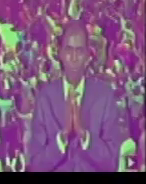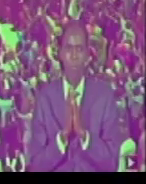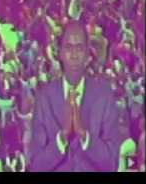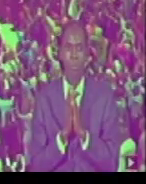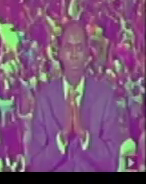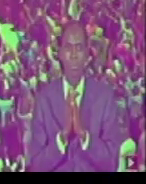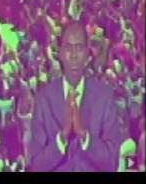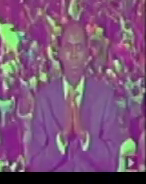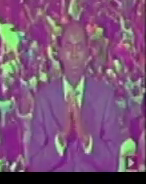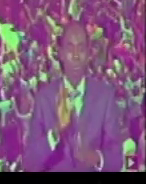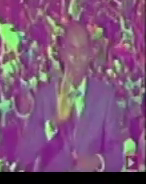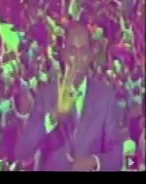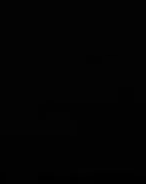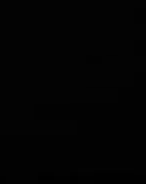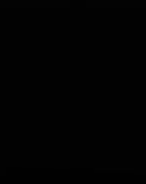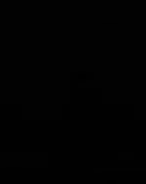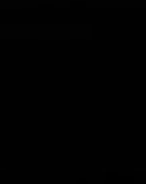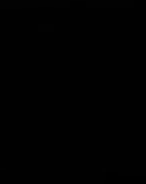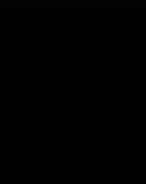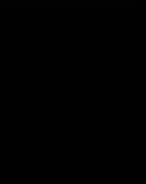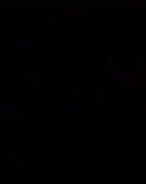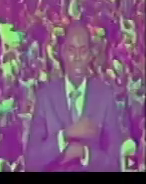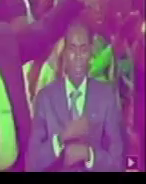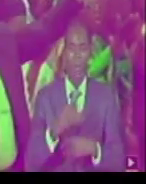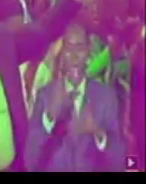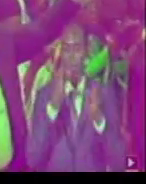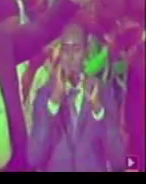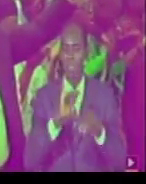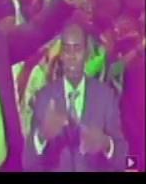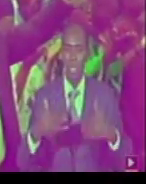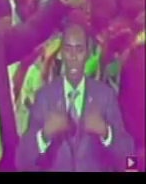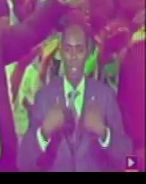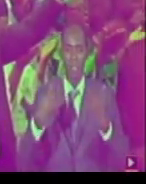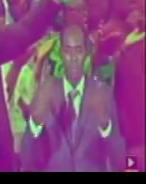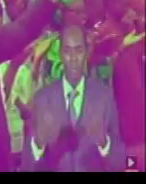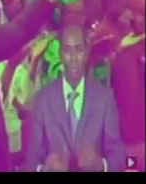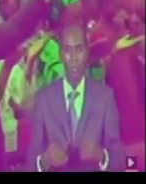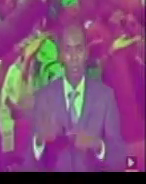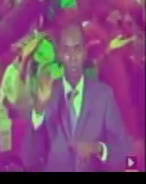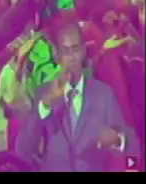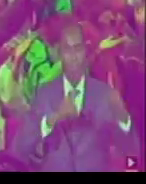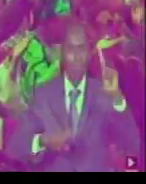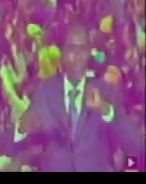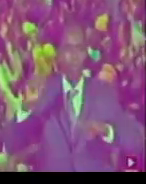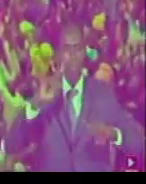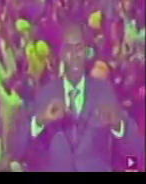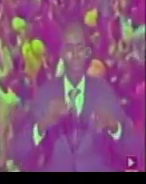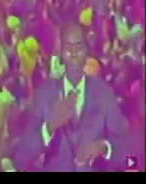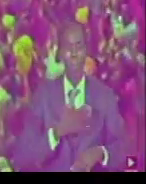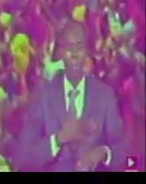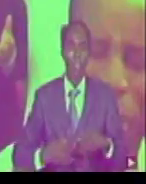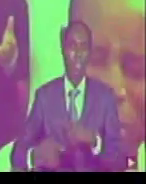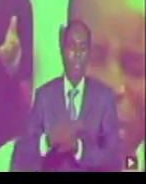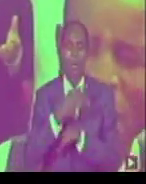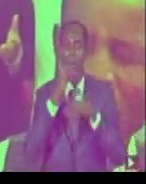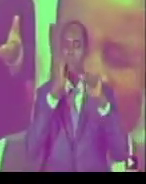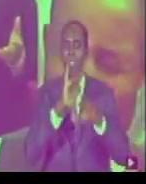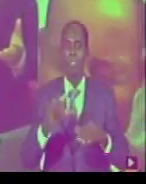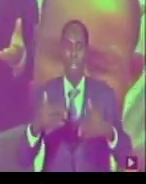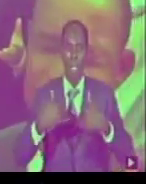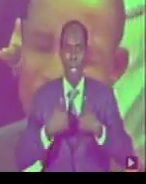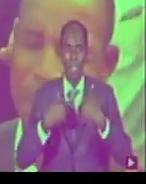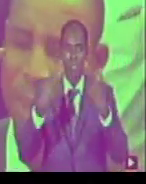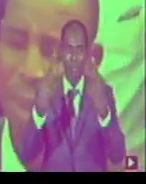Your day of blessing has come. Say, my day of blessing has come.